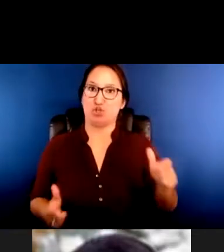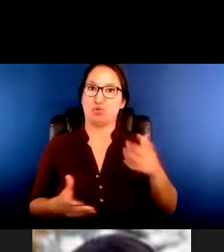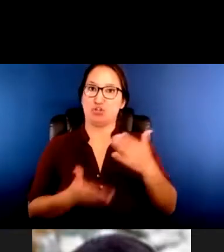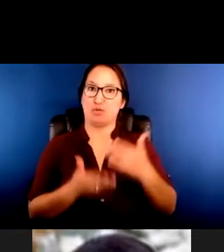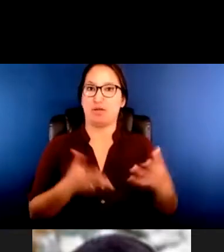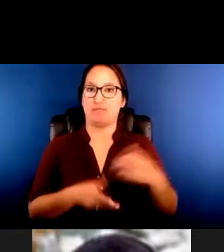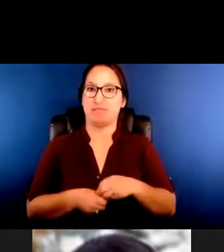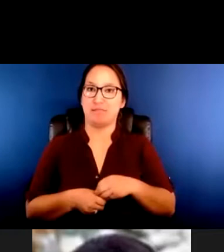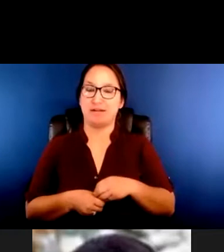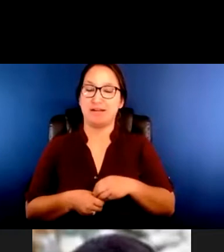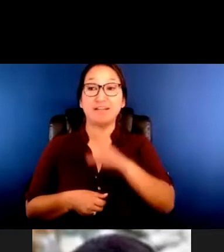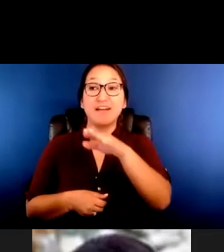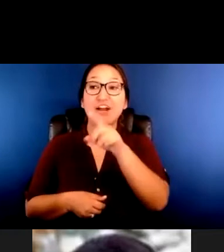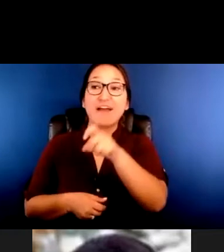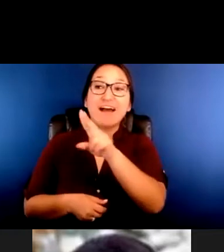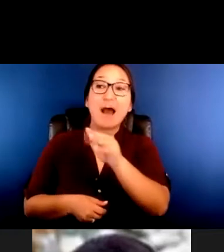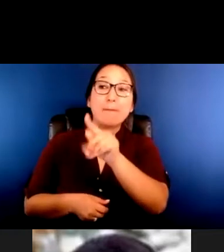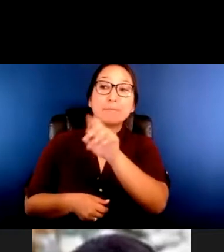me.